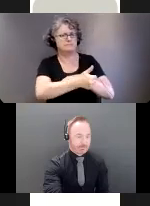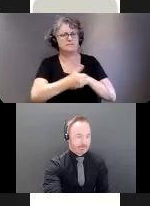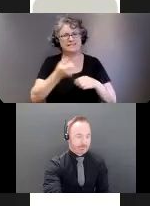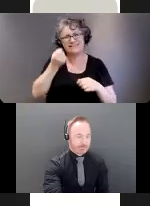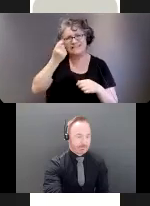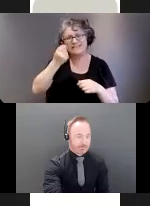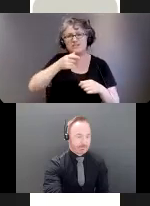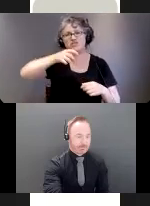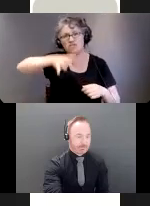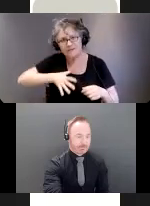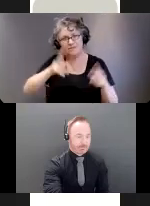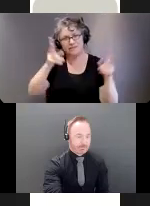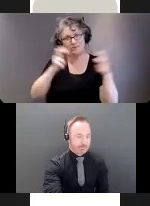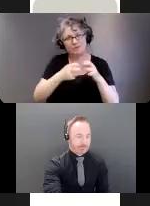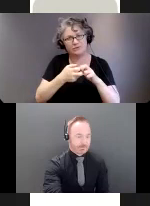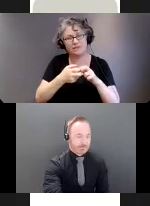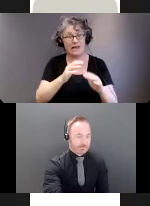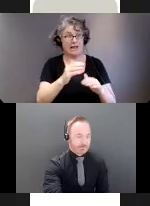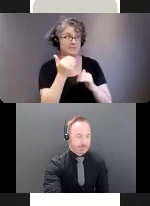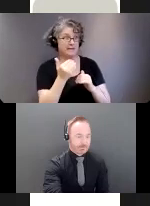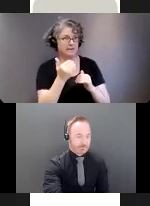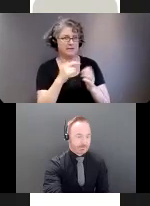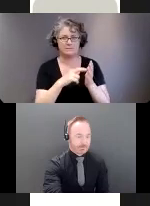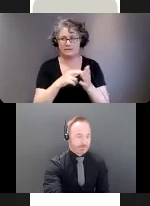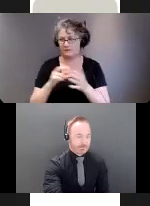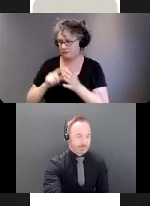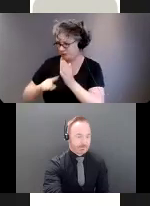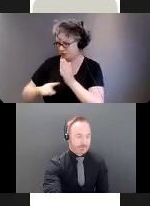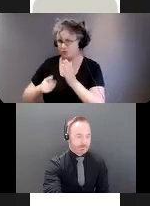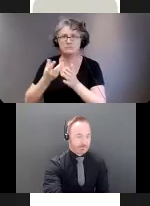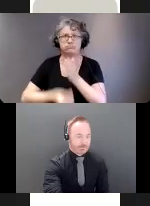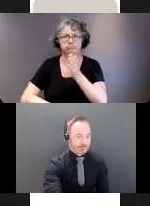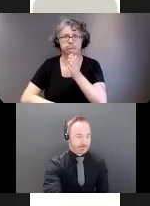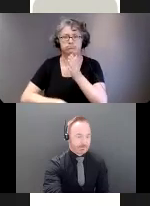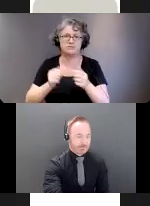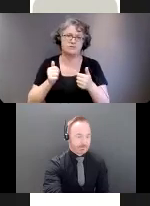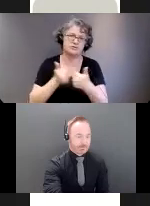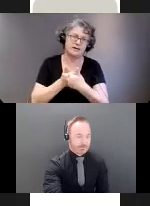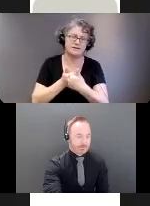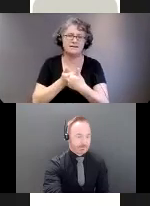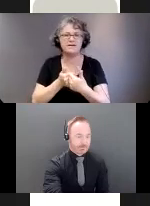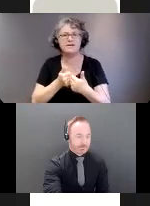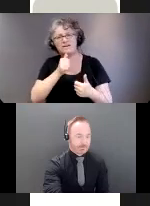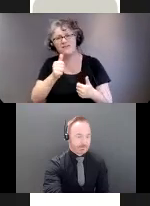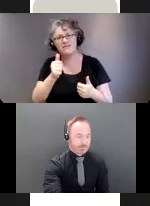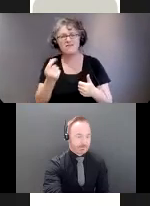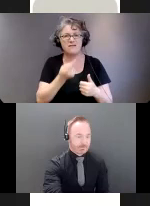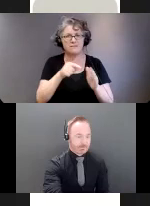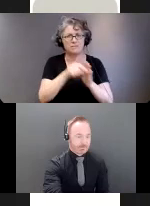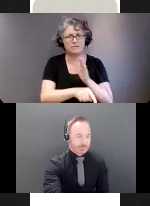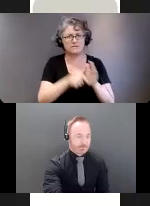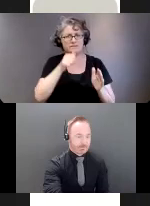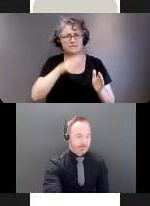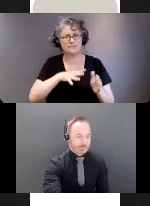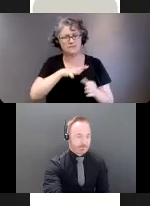that limitation can create challenges for researchers. So additionally, not all femicide cases receive media attention.